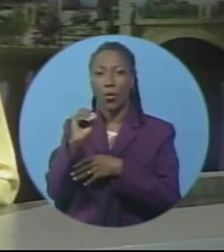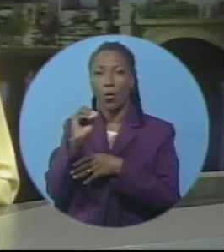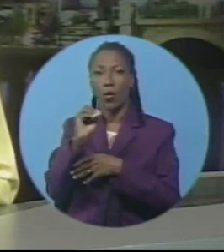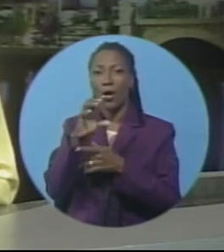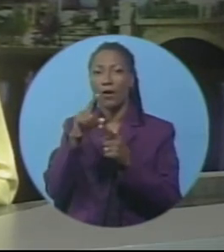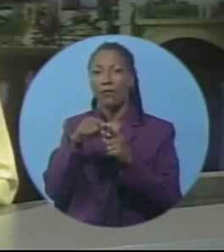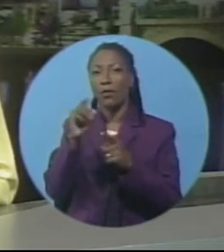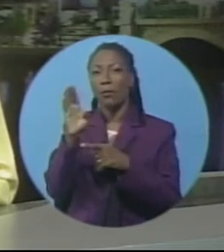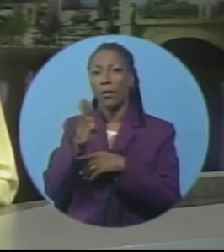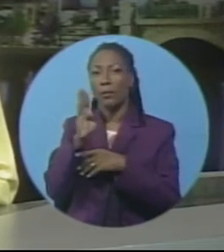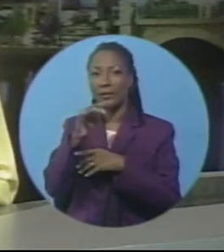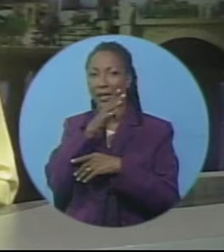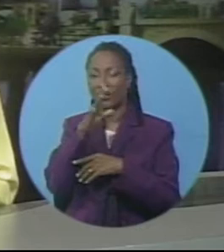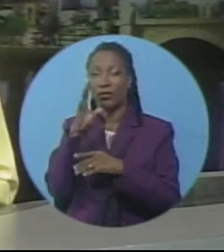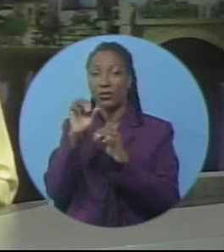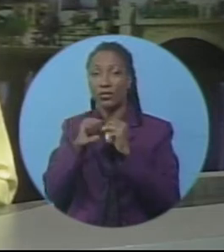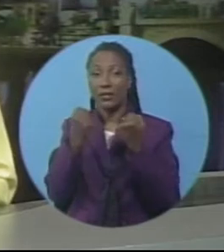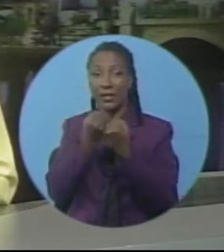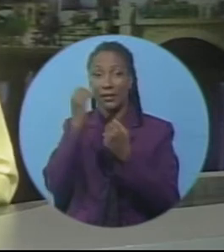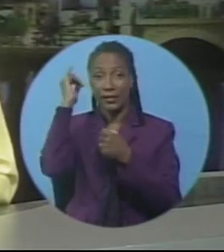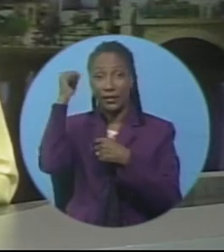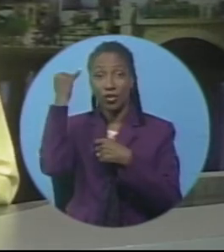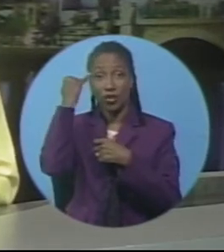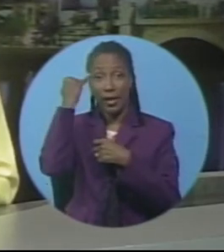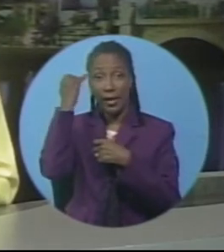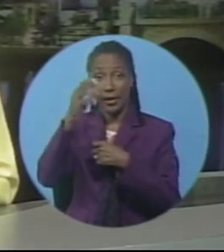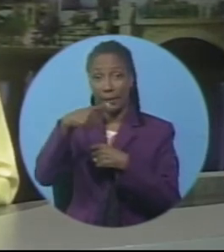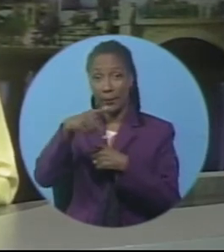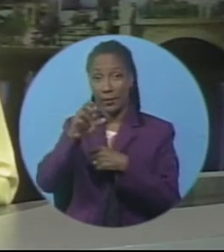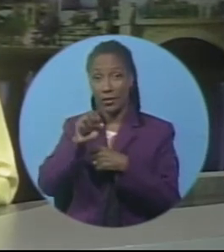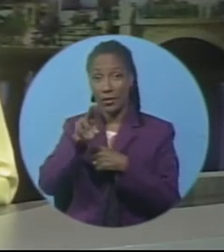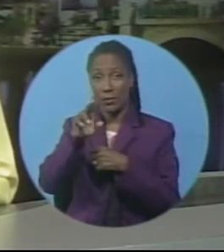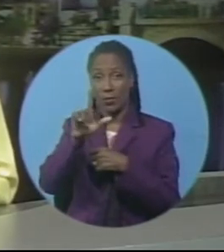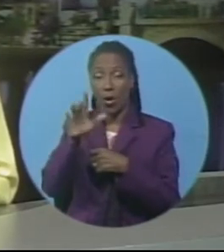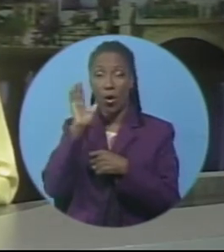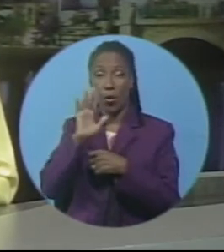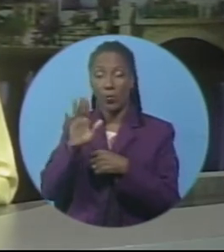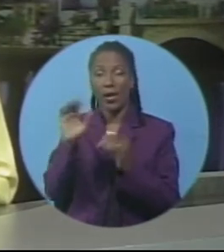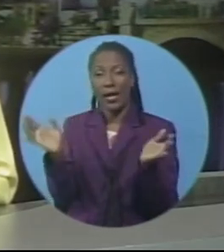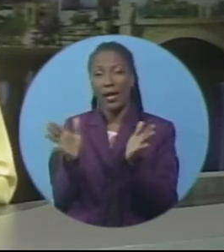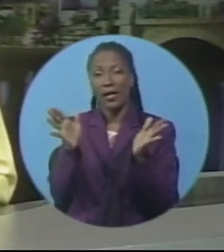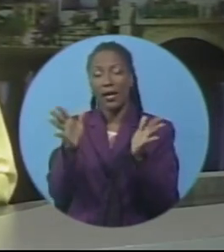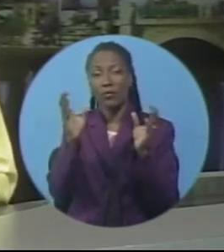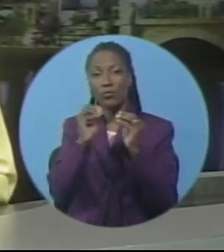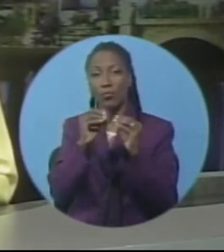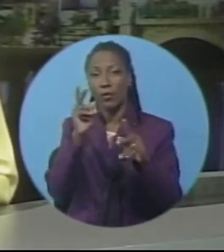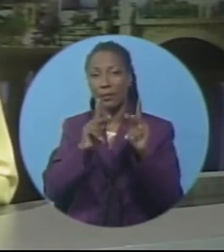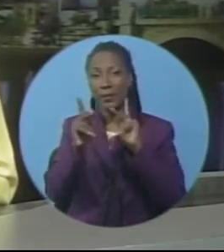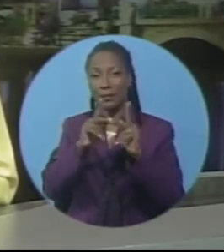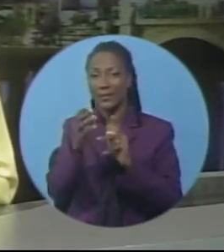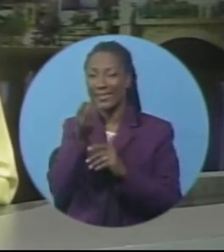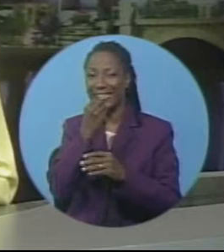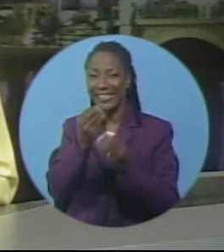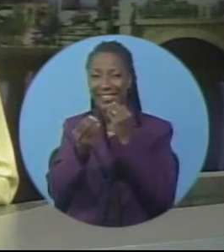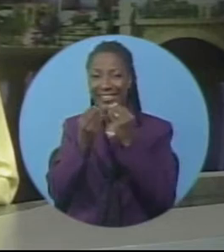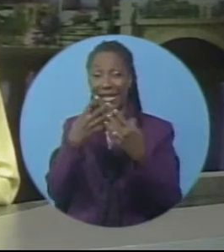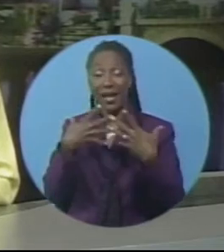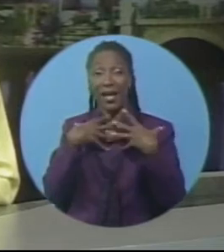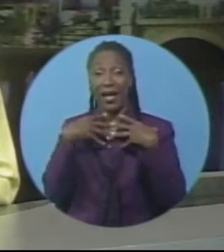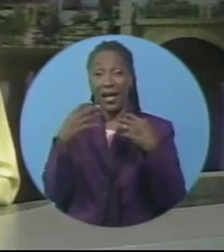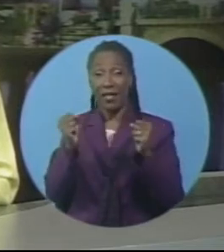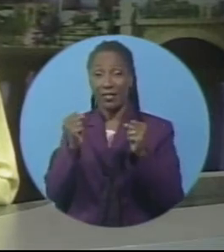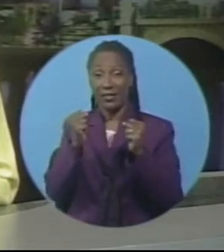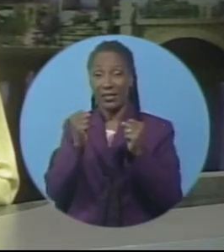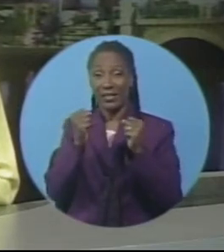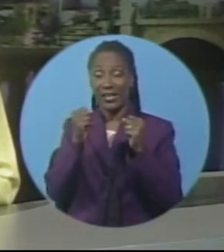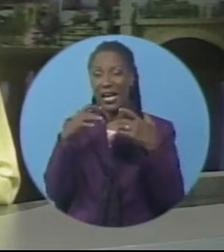Agricultural Society, James Paul, believes it would encourage more people to eat a lot healthier while discouraging them from buying the more